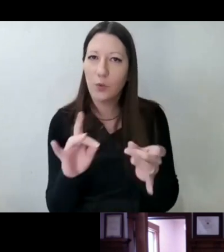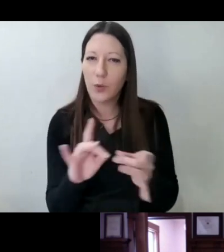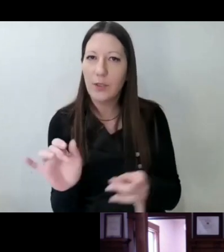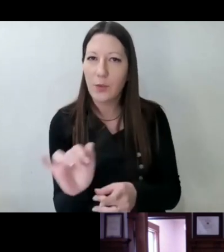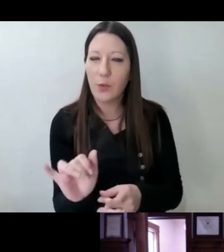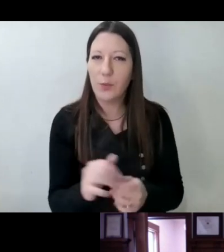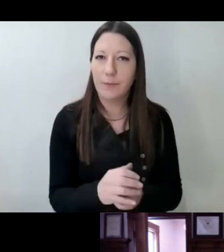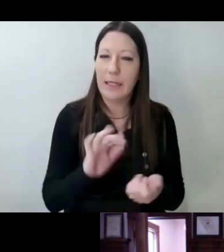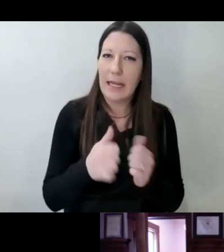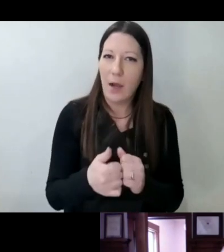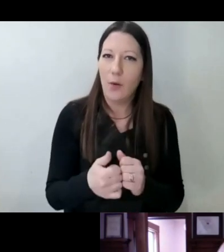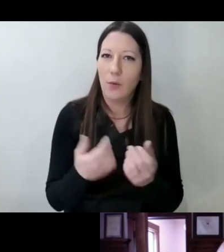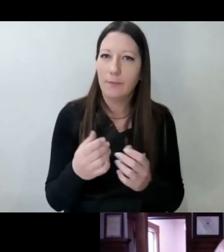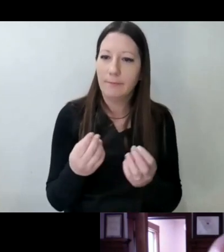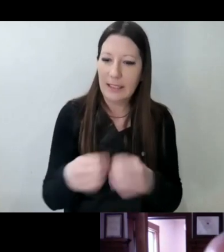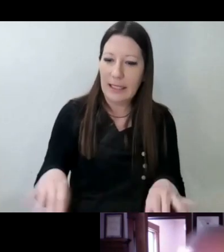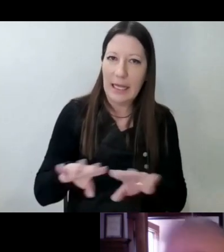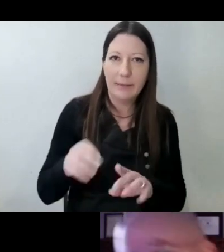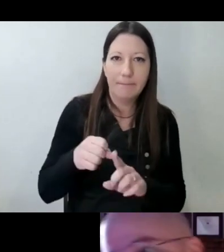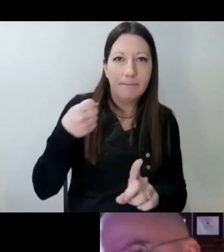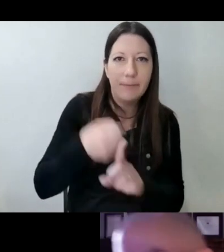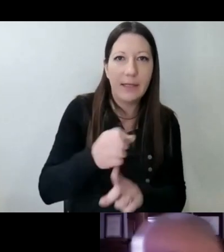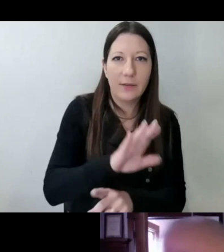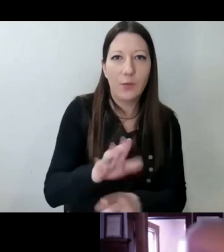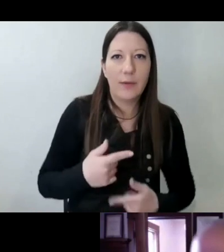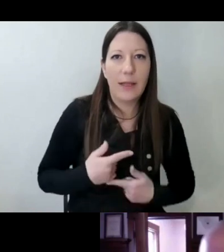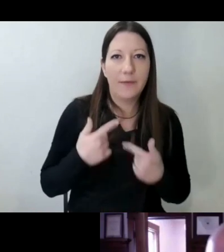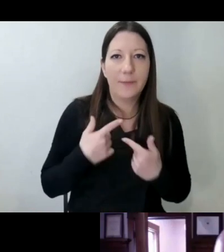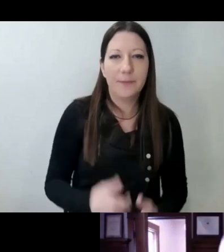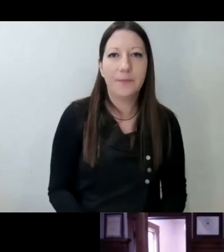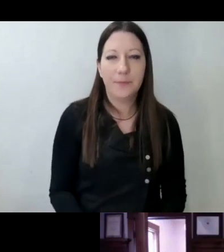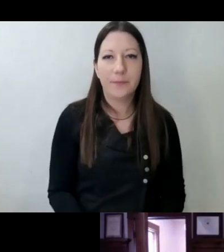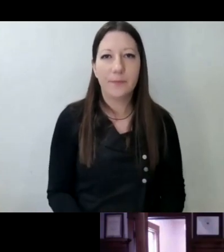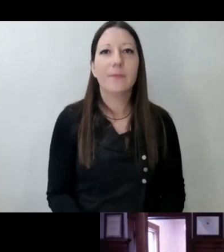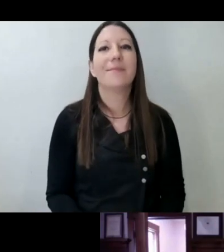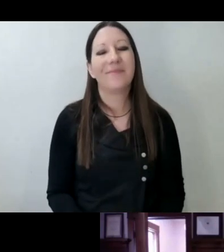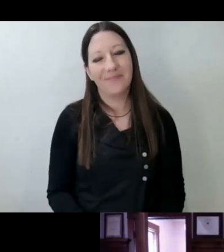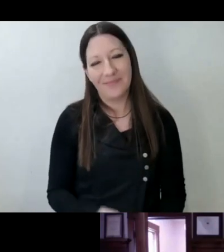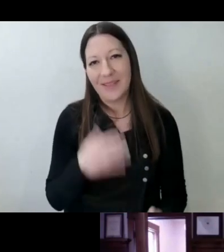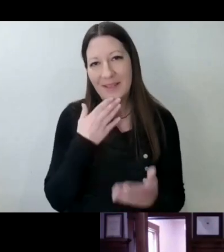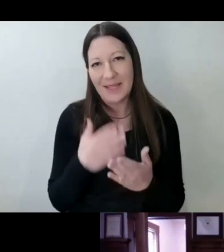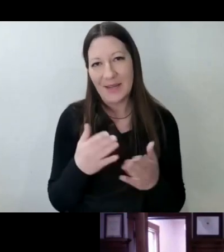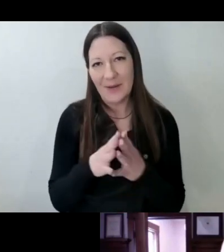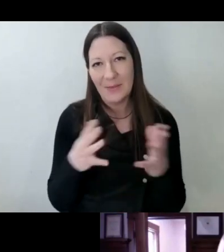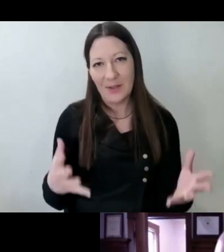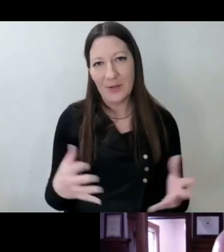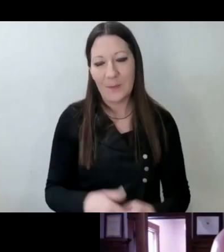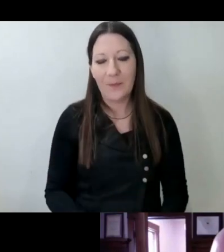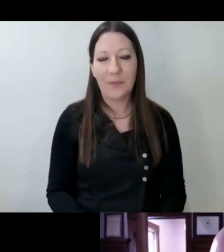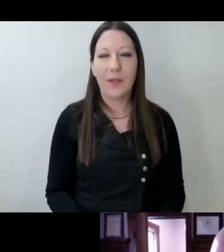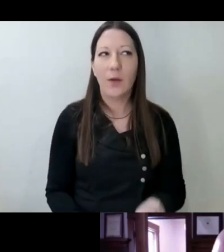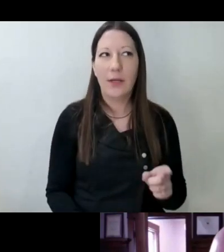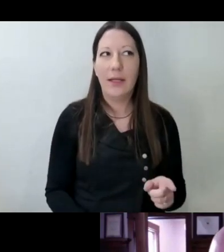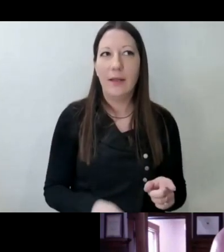it. Right. Thank you very much. Well, this question overlaps a little bit with the